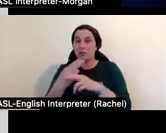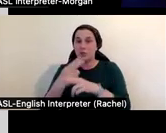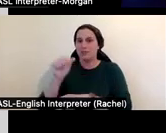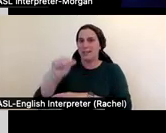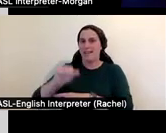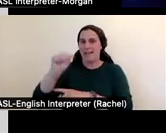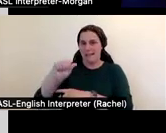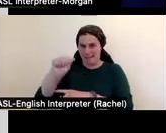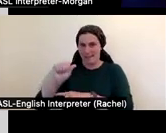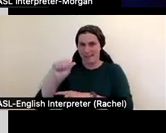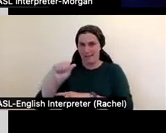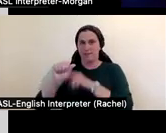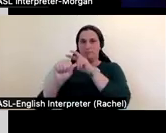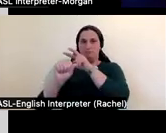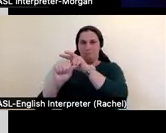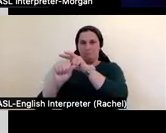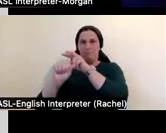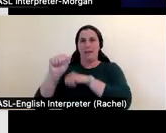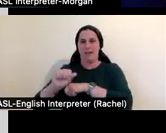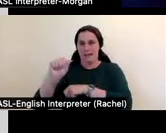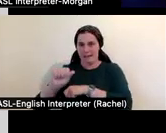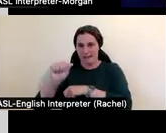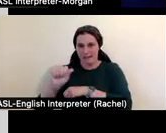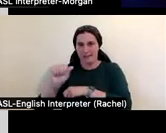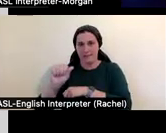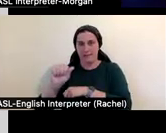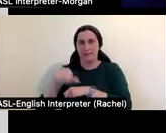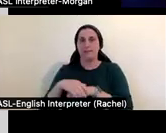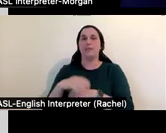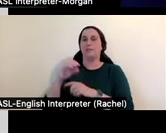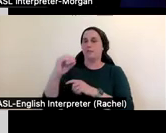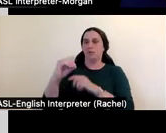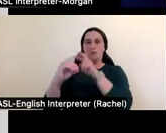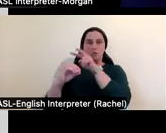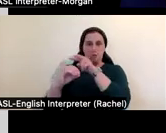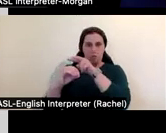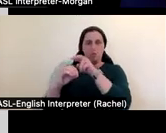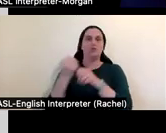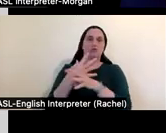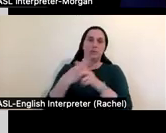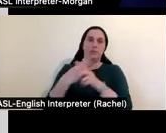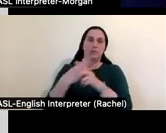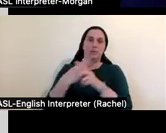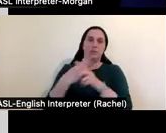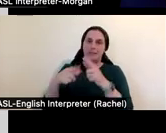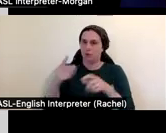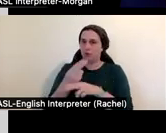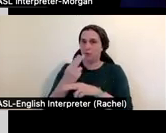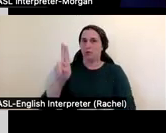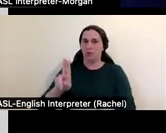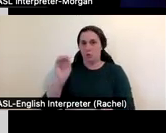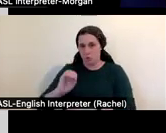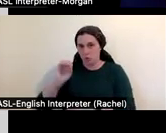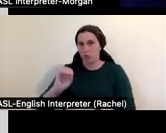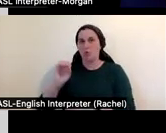Ü. So this is where I get this, my husband's like, that's what I said. I'm like, So